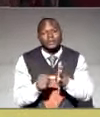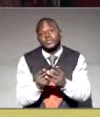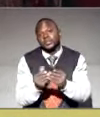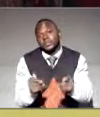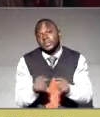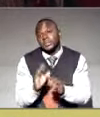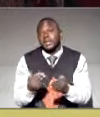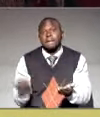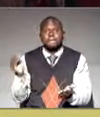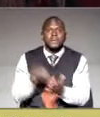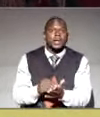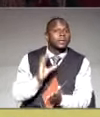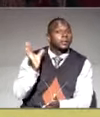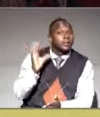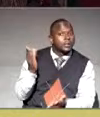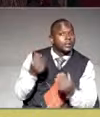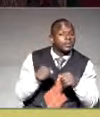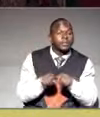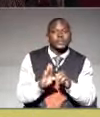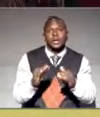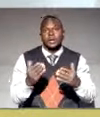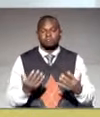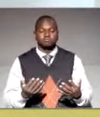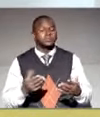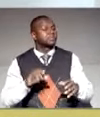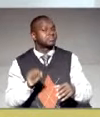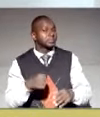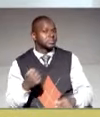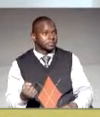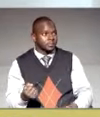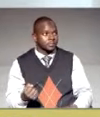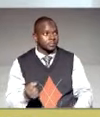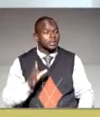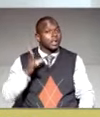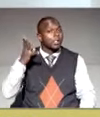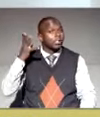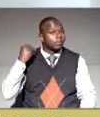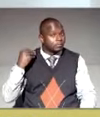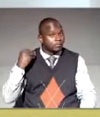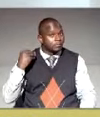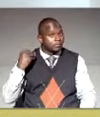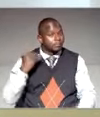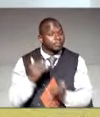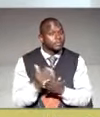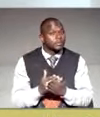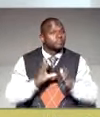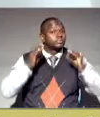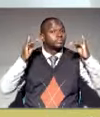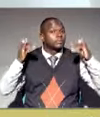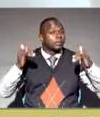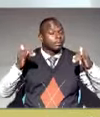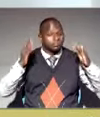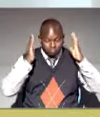and one can regain their hearing ability, while others are not. Once hearing loss comes by sound, it's a permanent